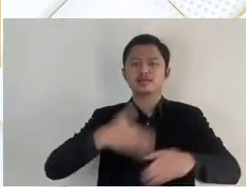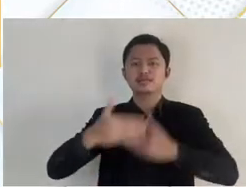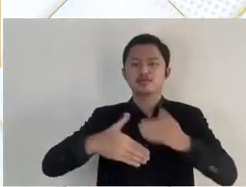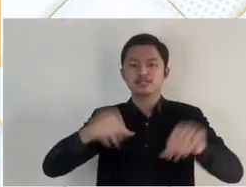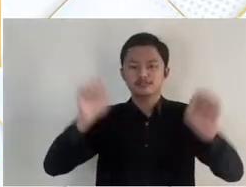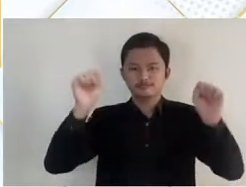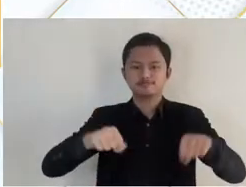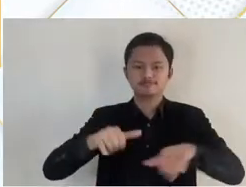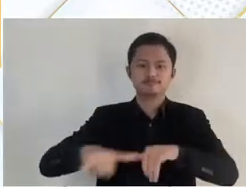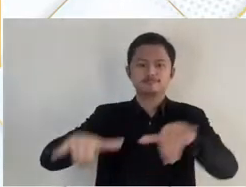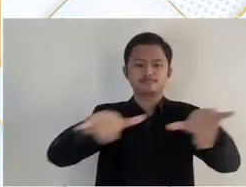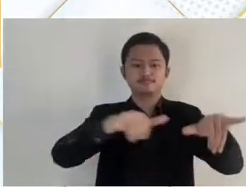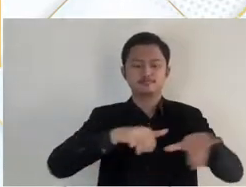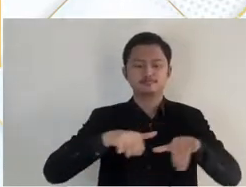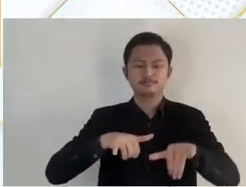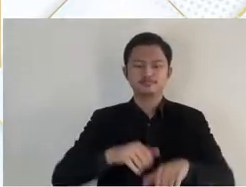So